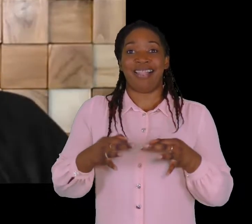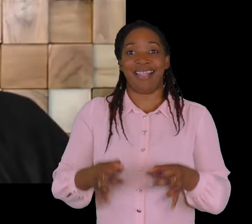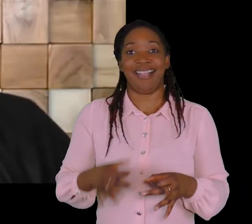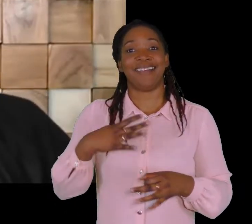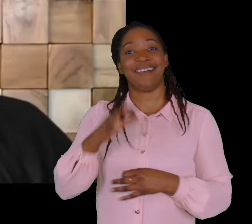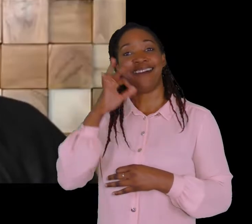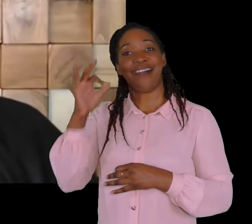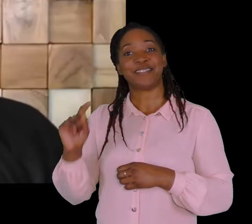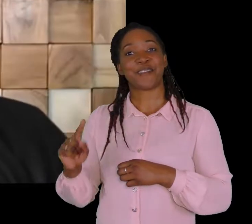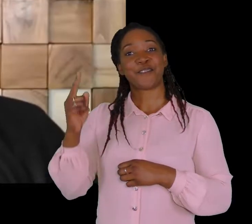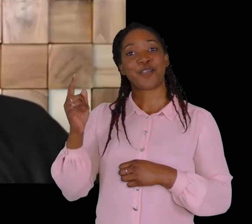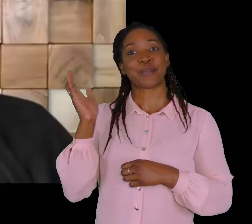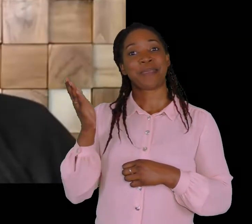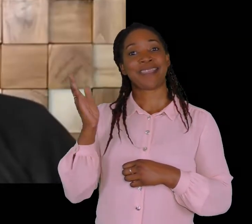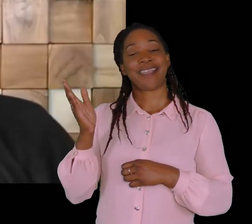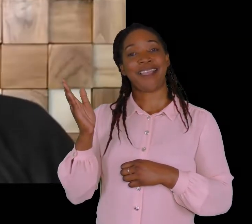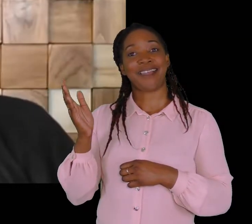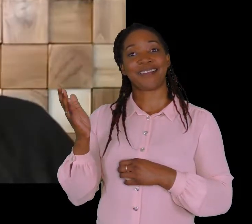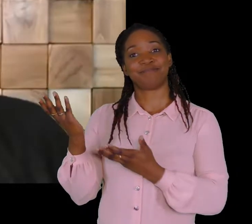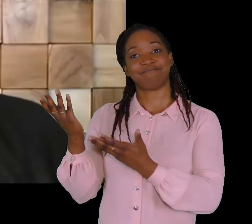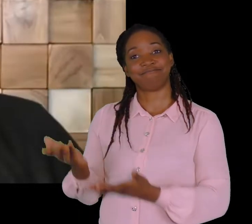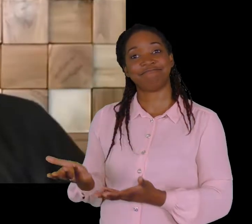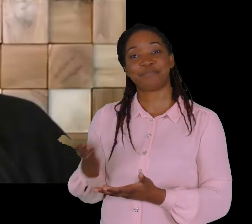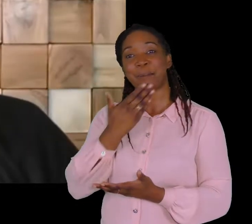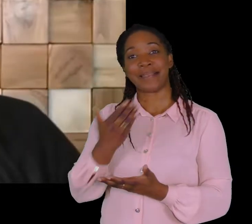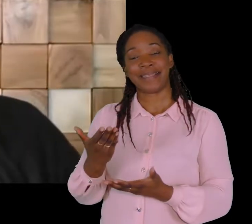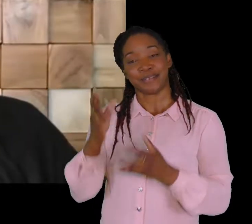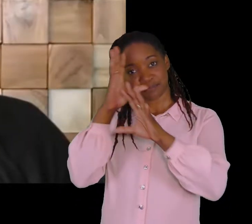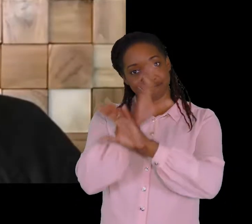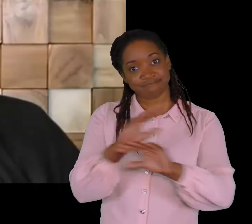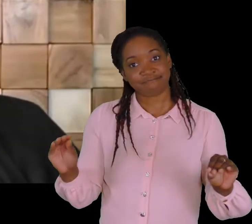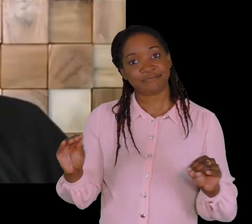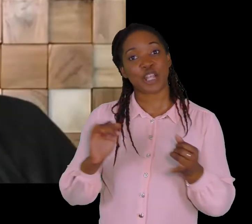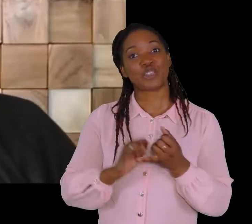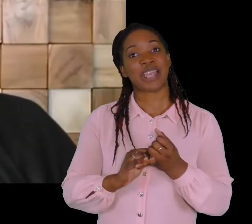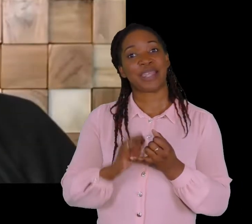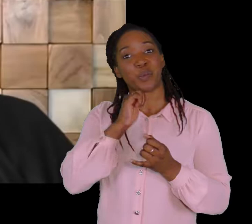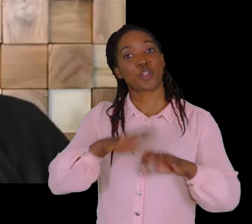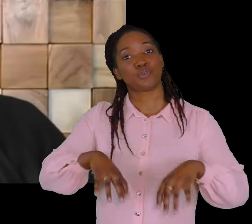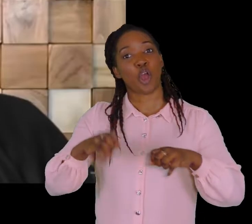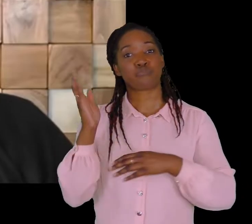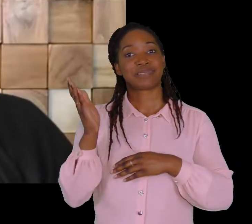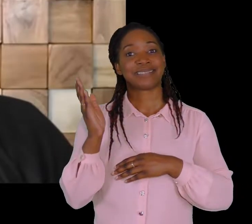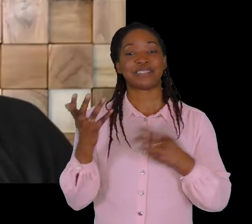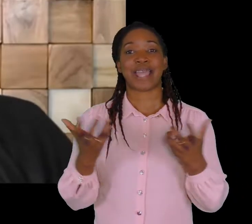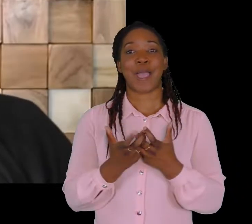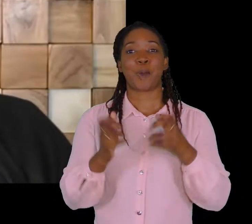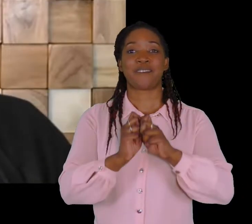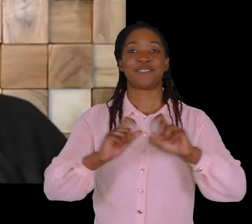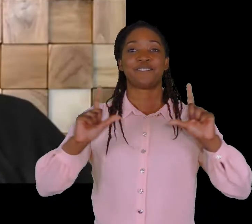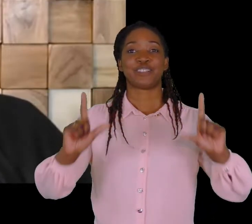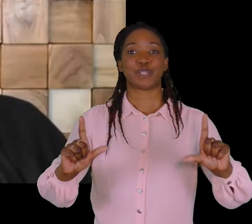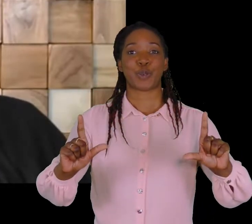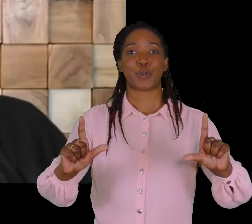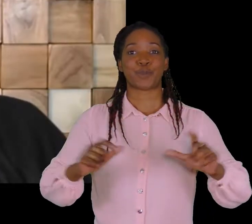ado, I would like to ask our first speaker, Shaheen Merali, to grace us with his wisdom. And Shaheen will start his